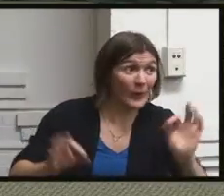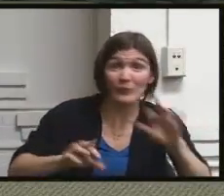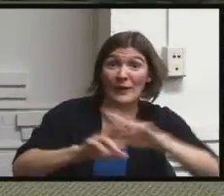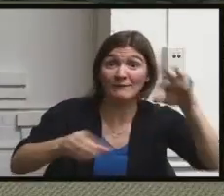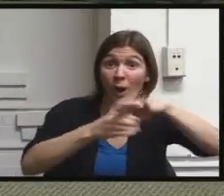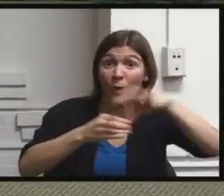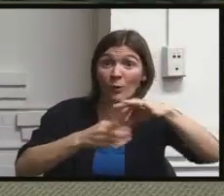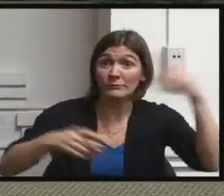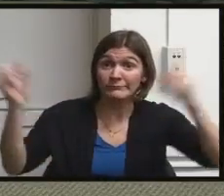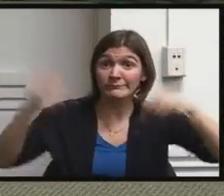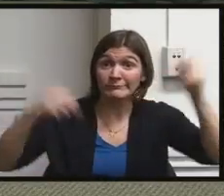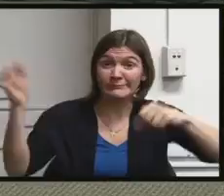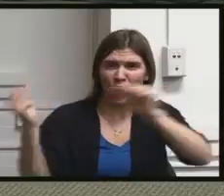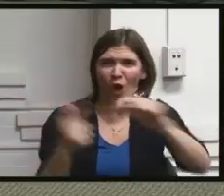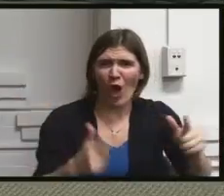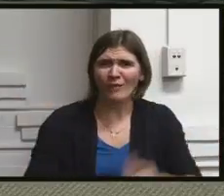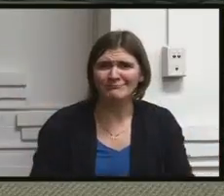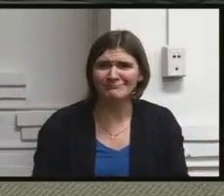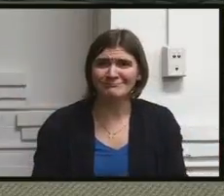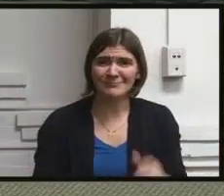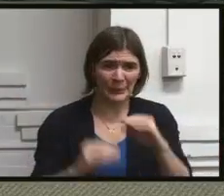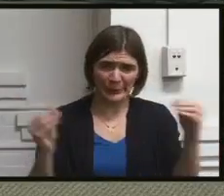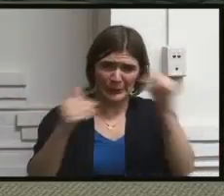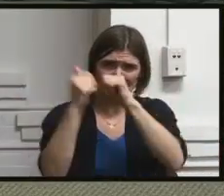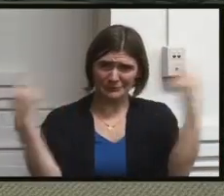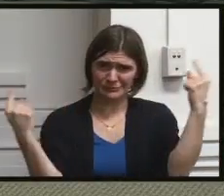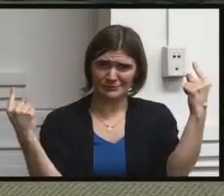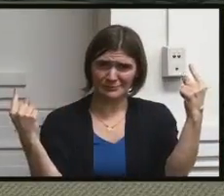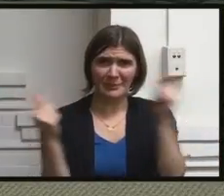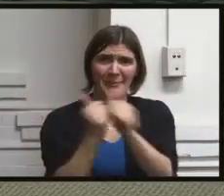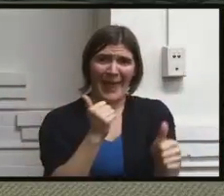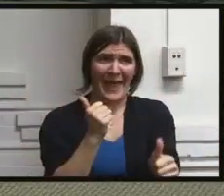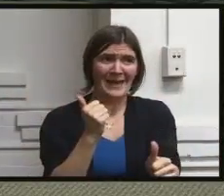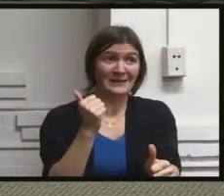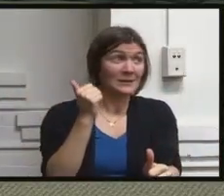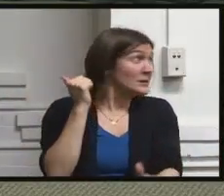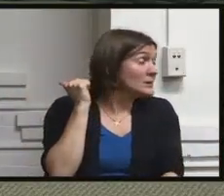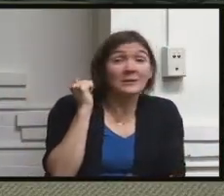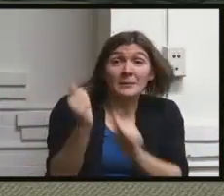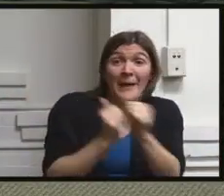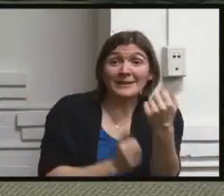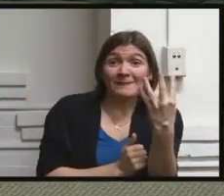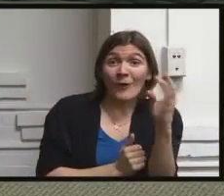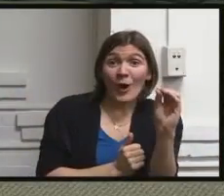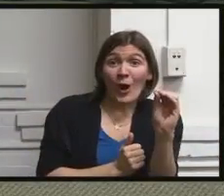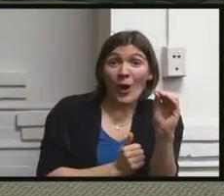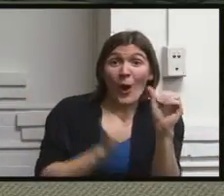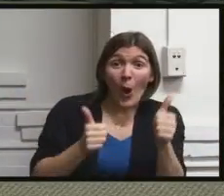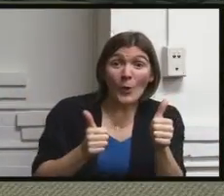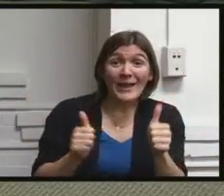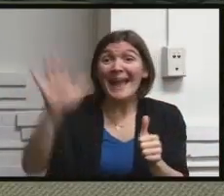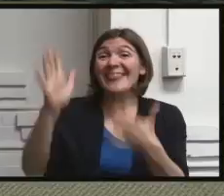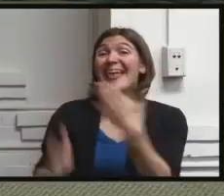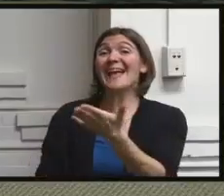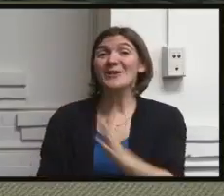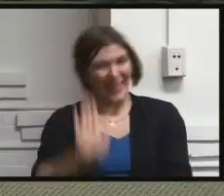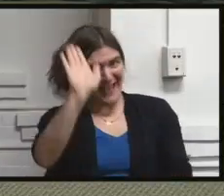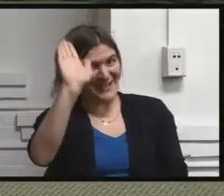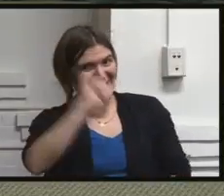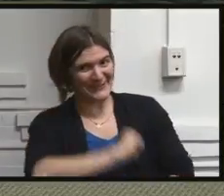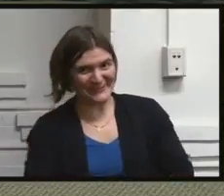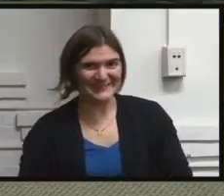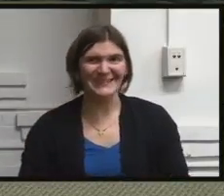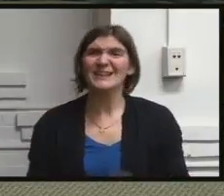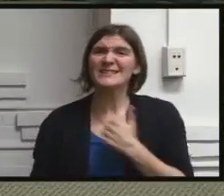Hearing none, all those in favor, please say aye. Aye. Aye. Anybody opposed or abstaining? That carries 4-0. Thanks, Rod. Thank you. You're very